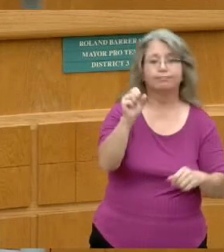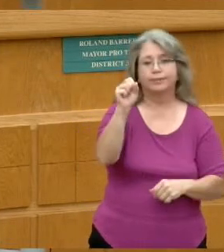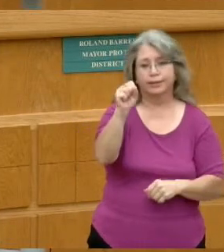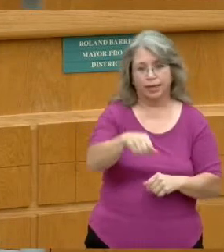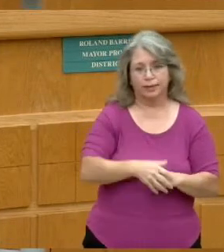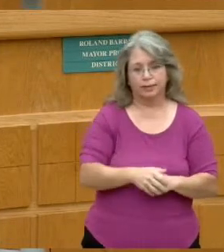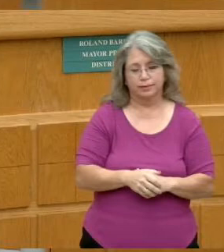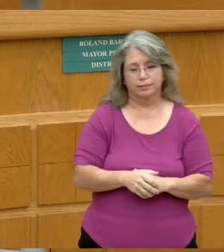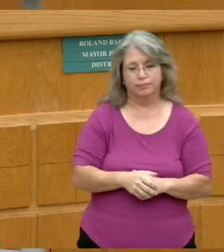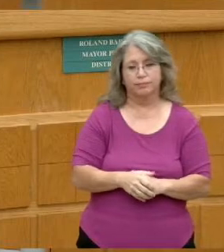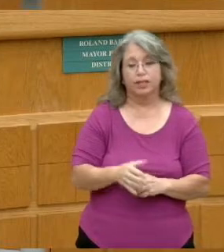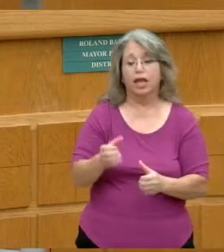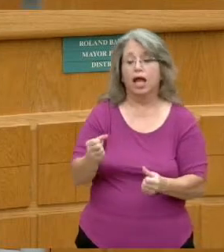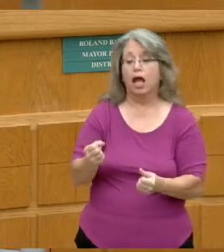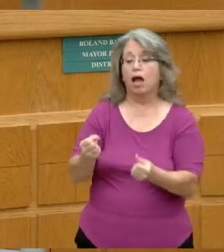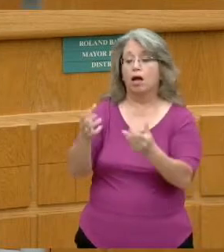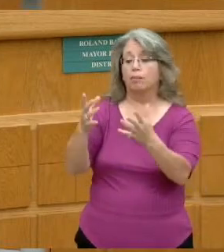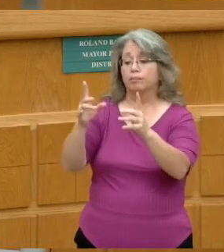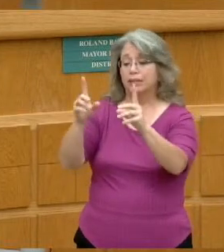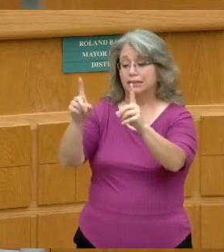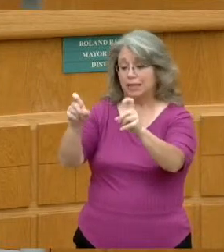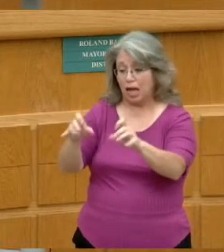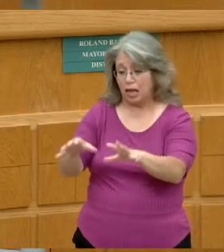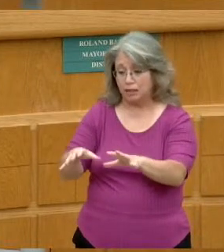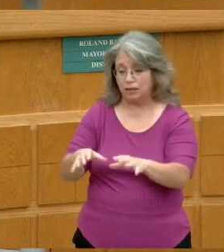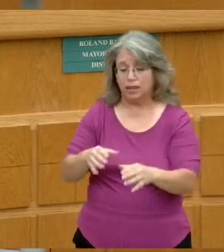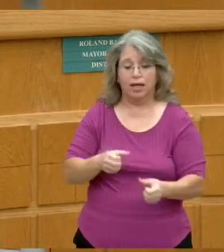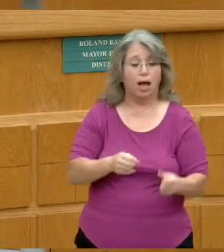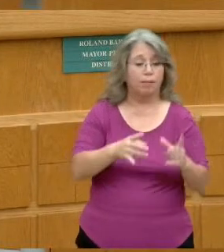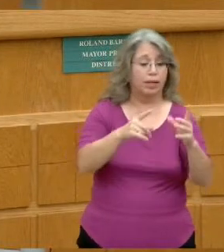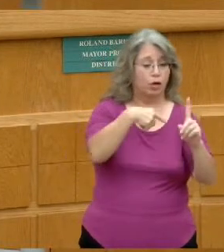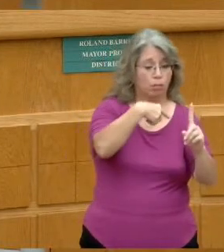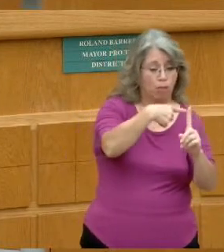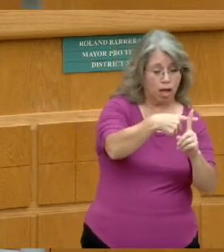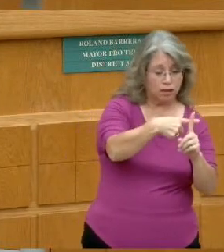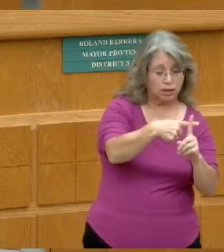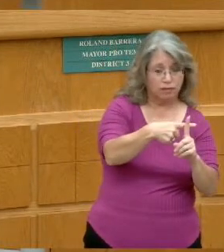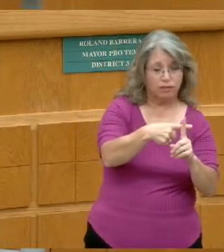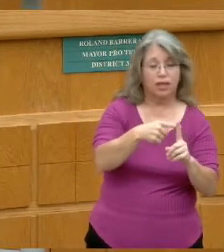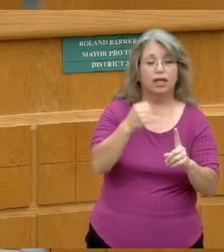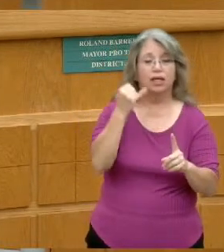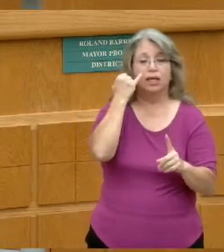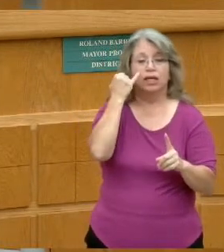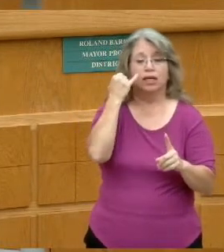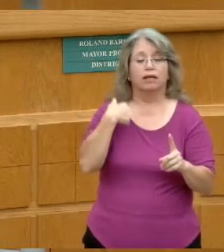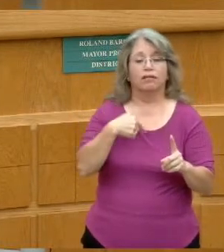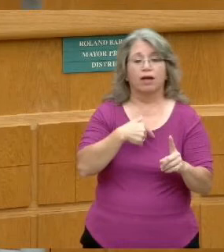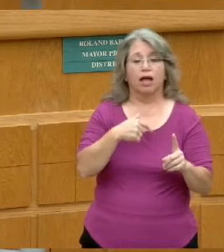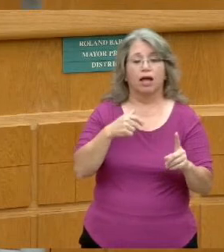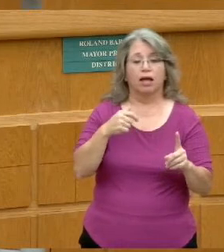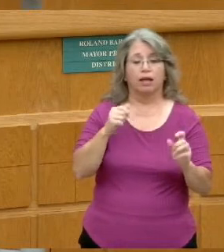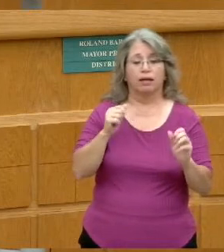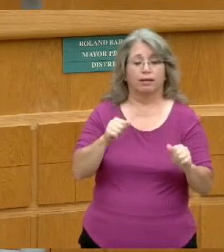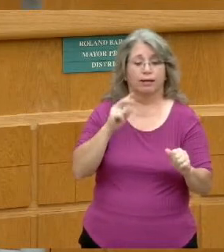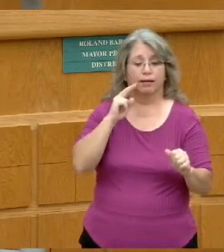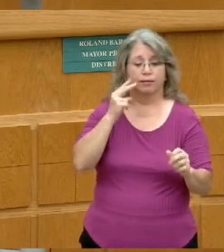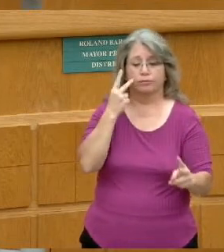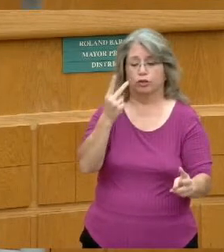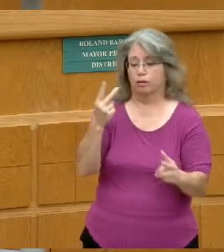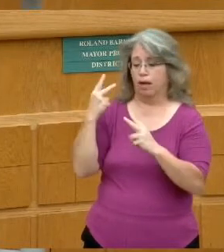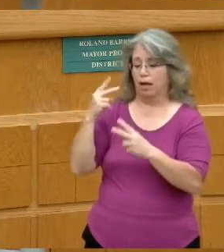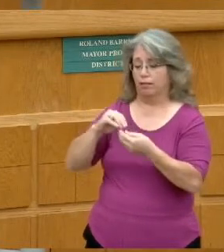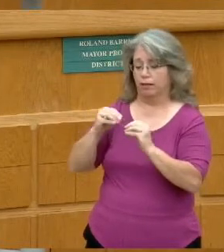that are testing positive? If I can go with the numbers that I've looked at throughout the whole time that testing has been recorded here, it's